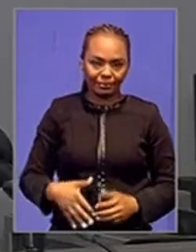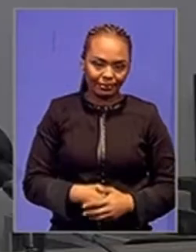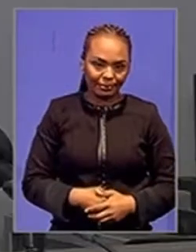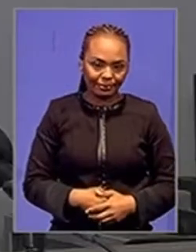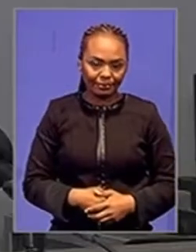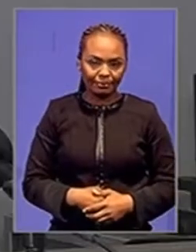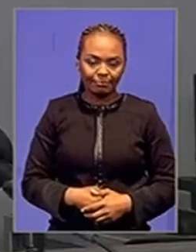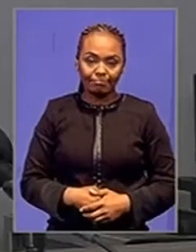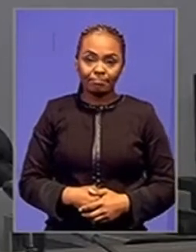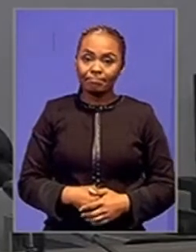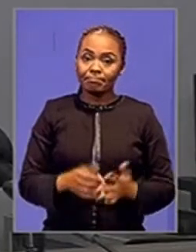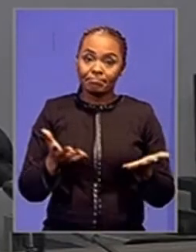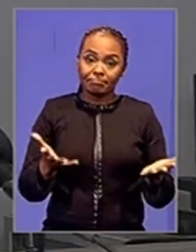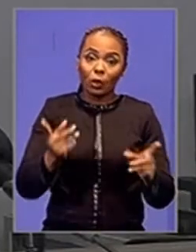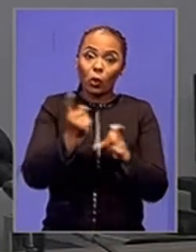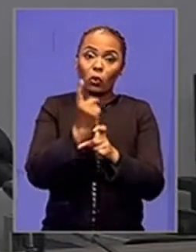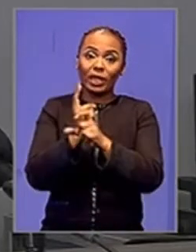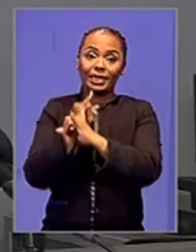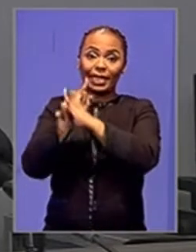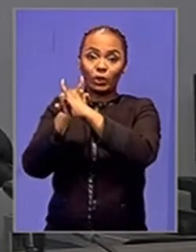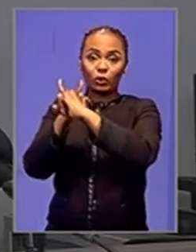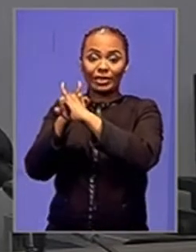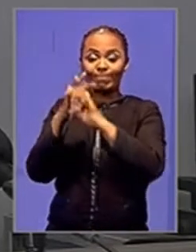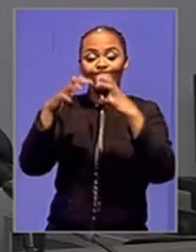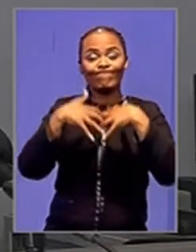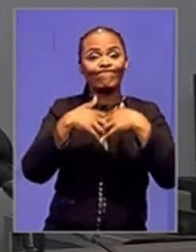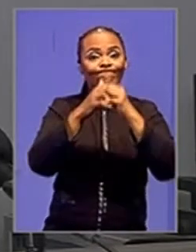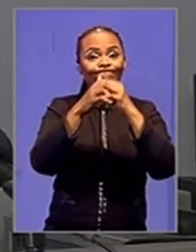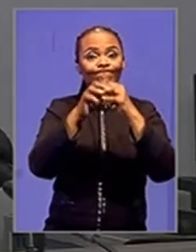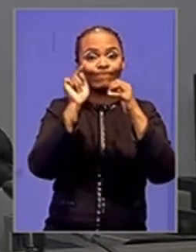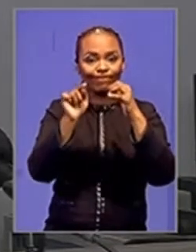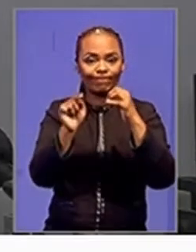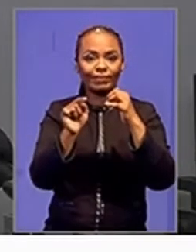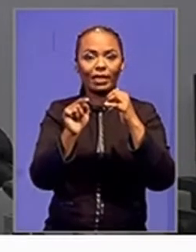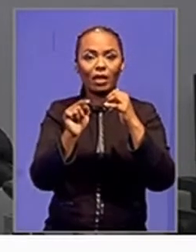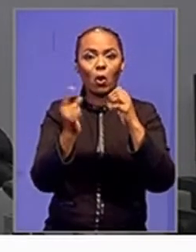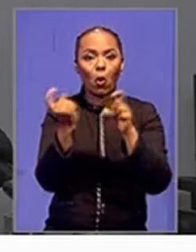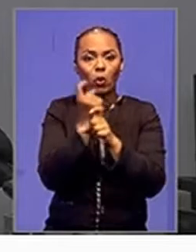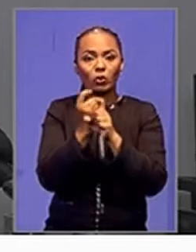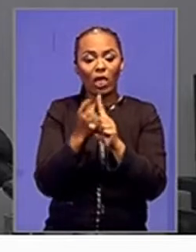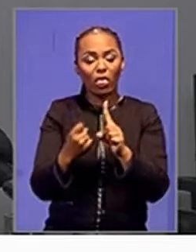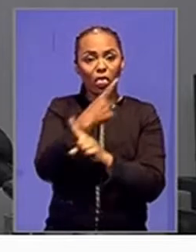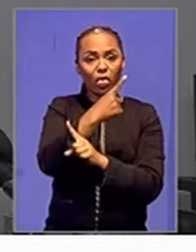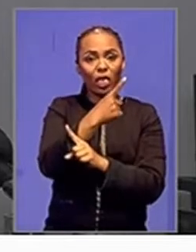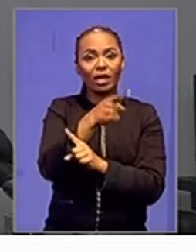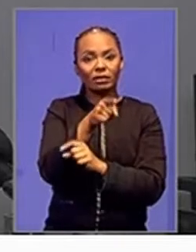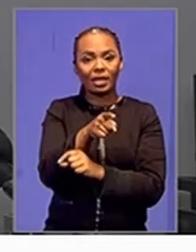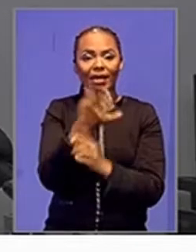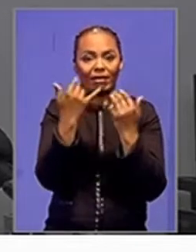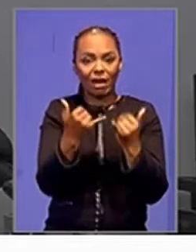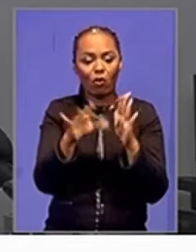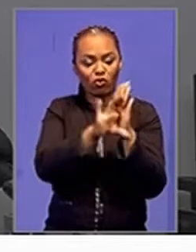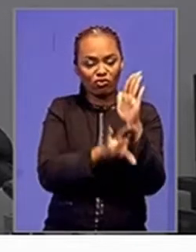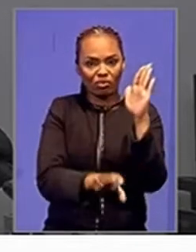We have always said that institutions that are established to deepen constitutional democracy must be supported. We have said that